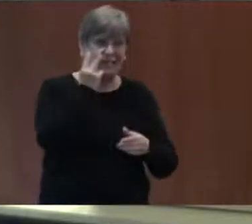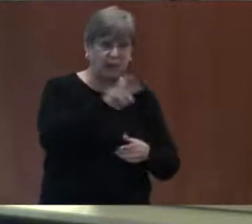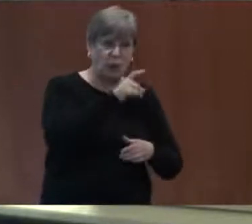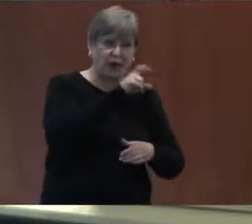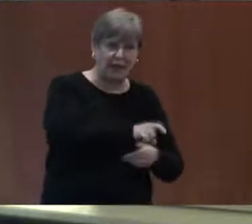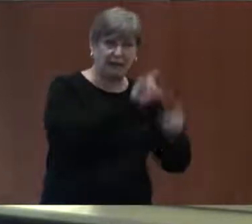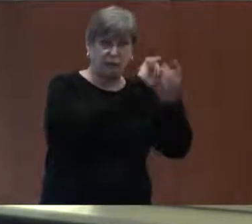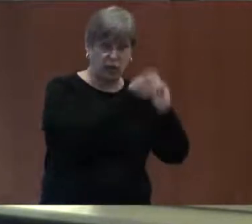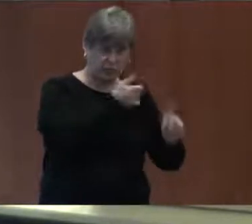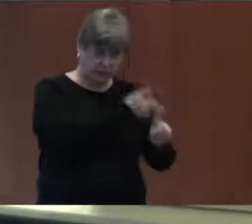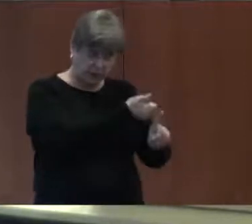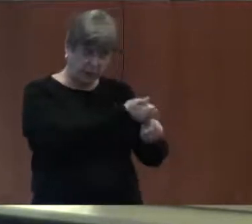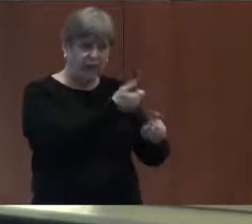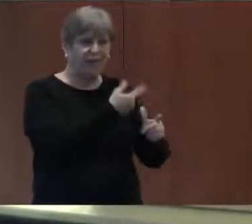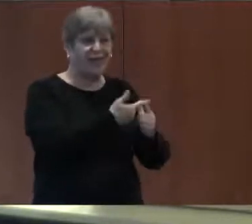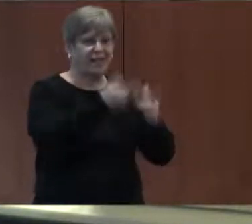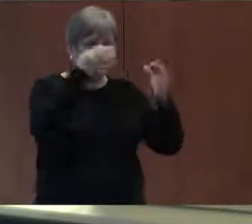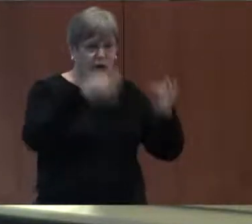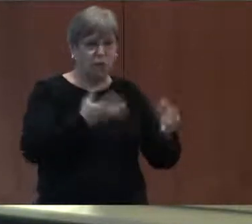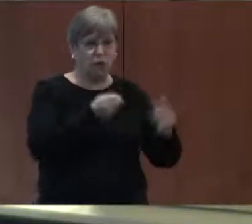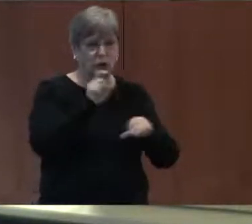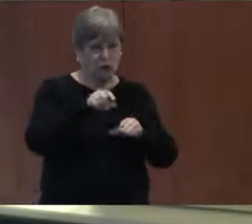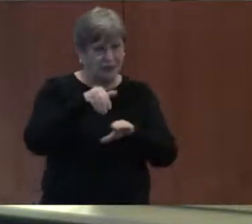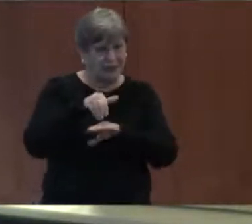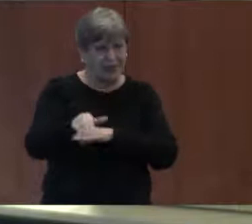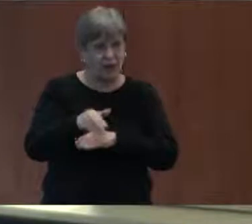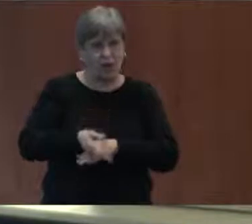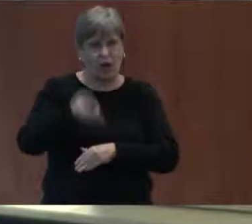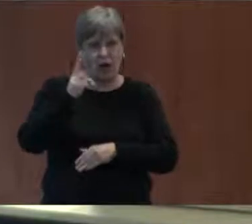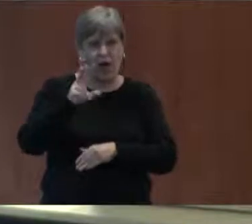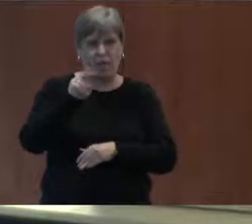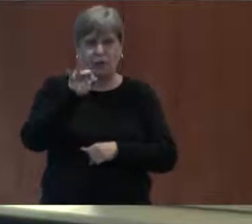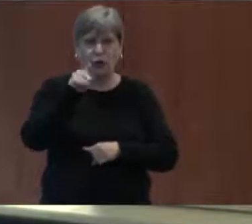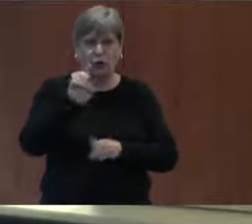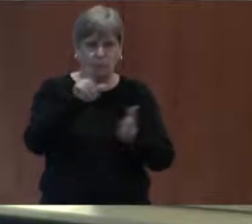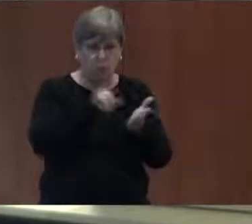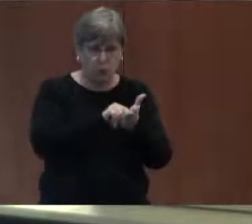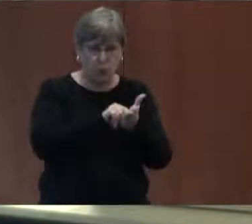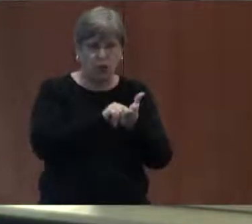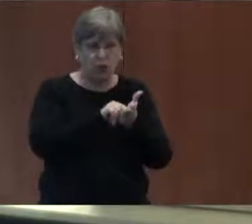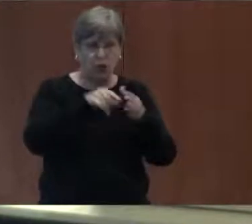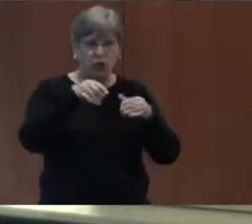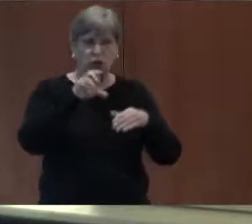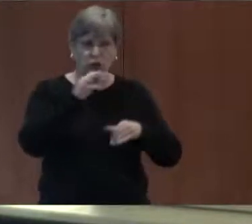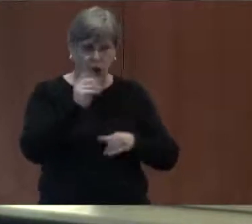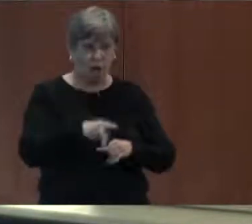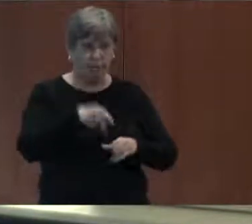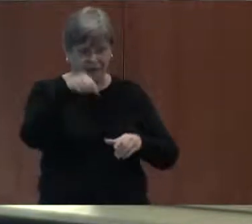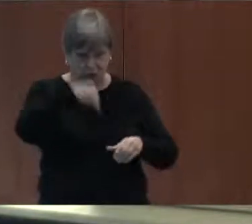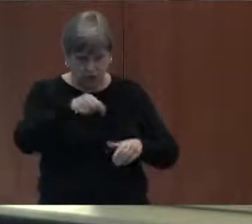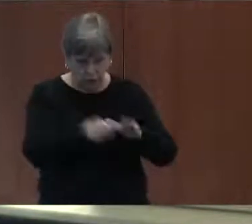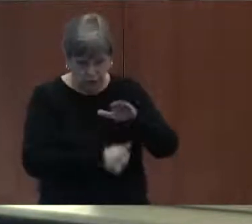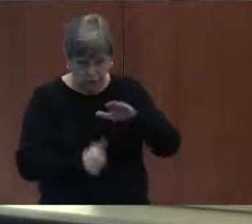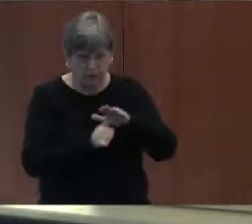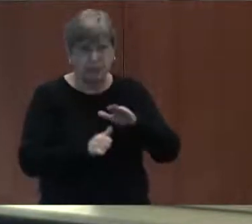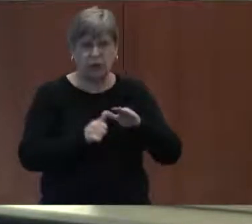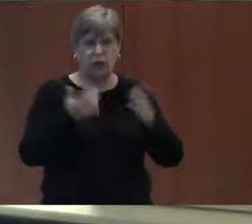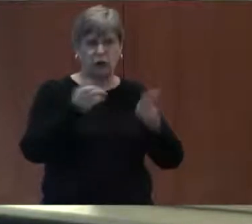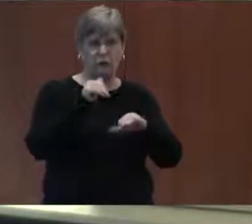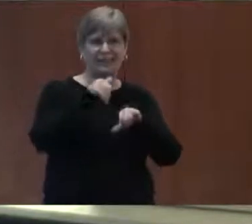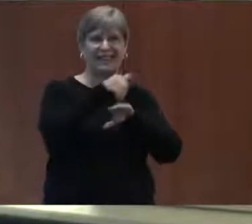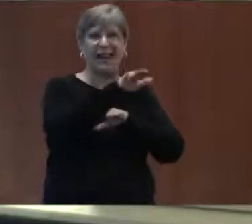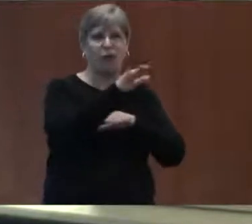changed, they'll determine what should be sent to the high volume print shop downstairs versus what should be done at a school. So they really look at all angles